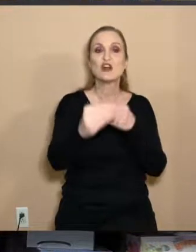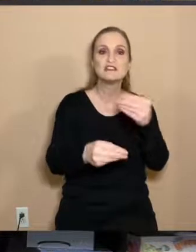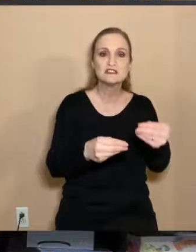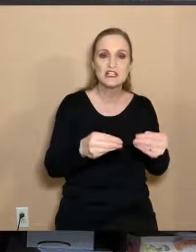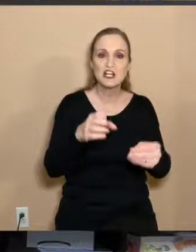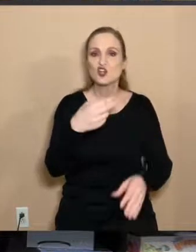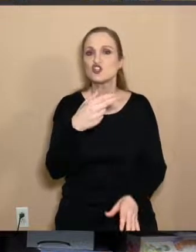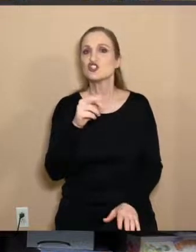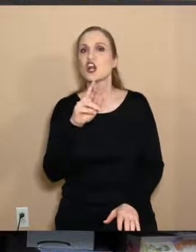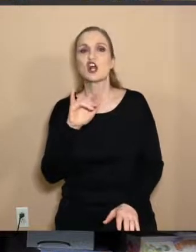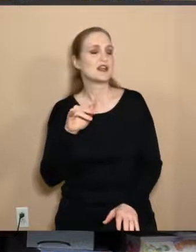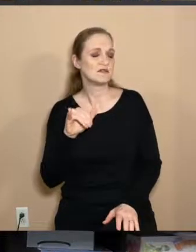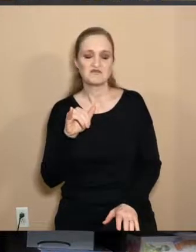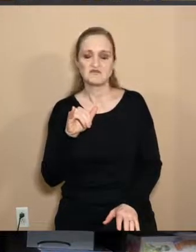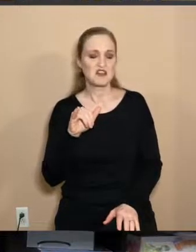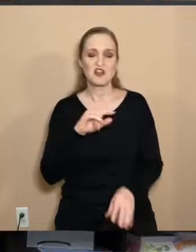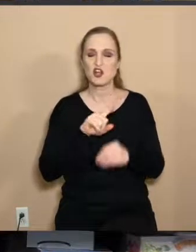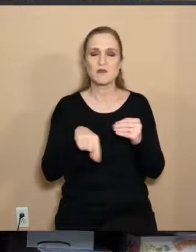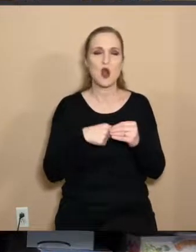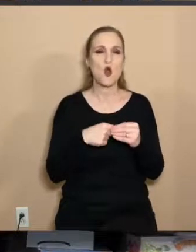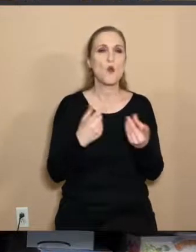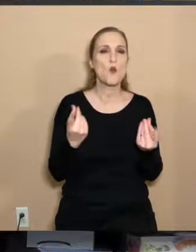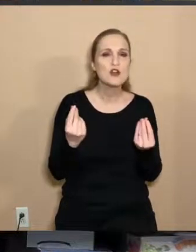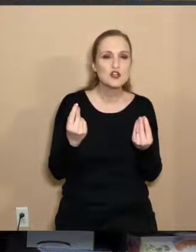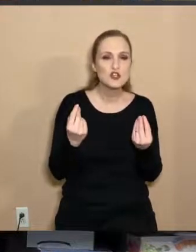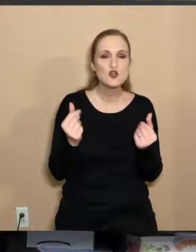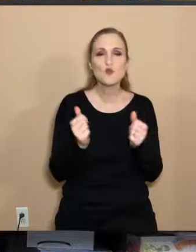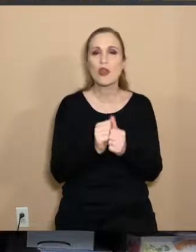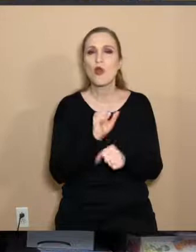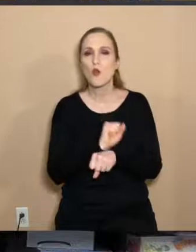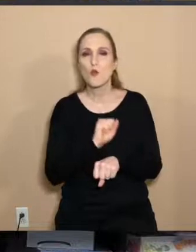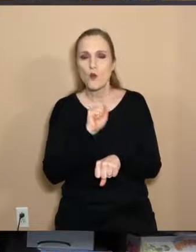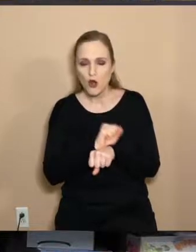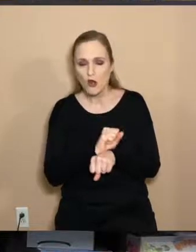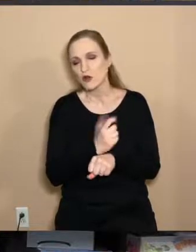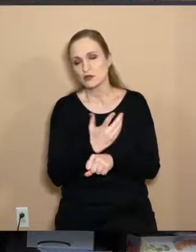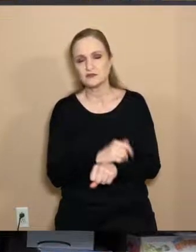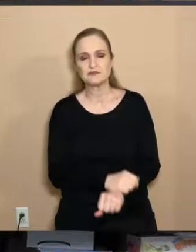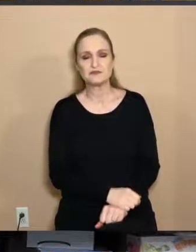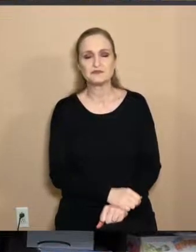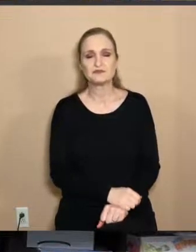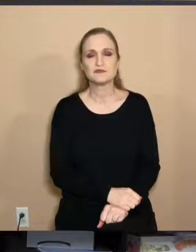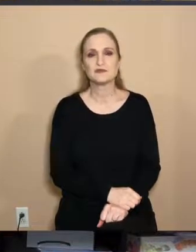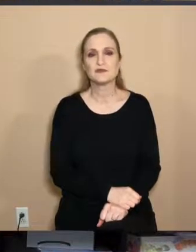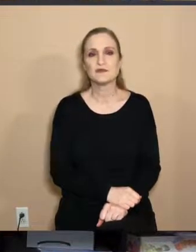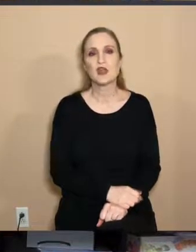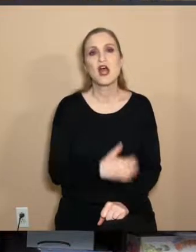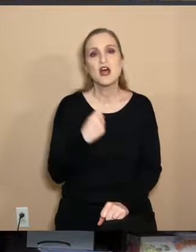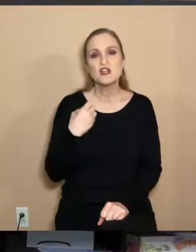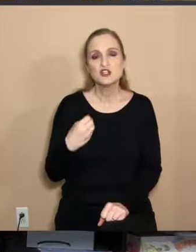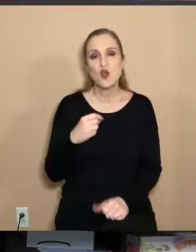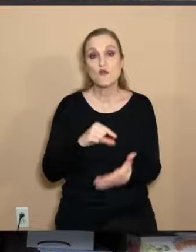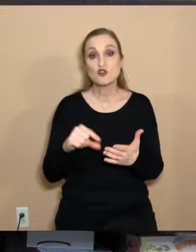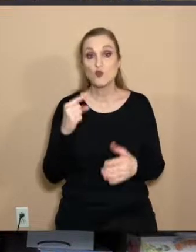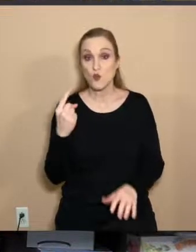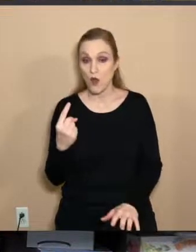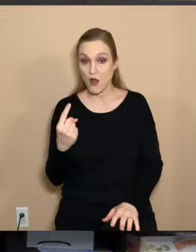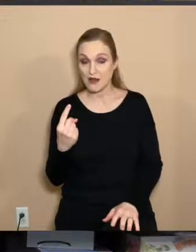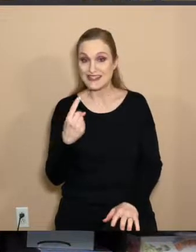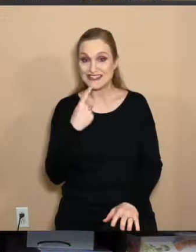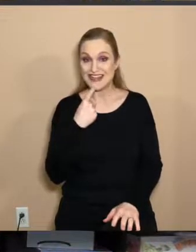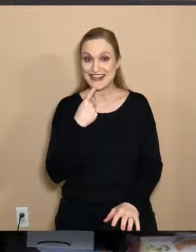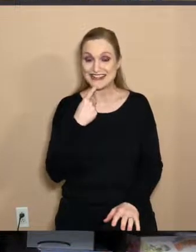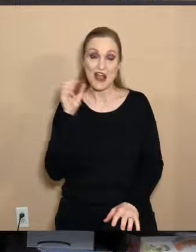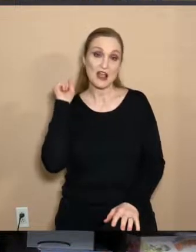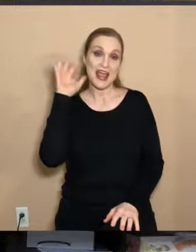dealing with, what we should do with our labor, what we should do with our work, if you will. And so verse 1, when he says, "cast